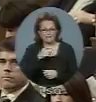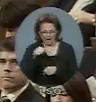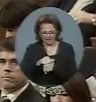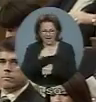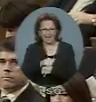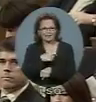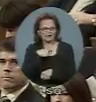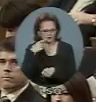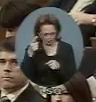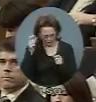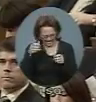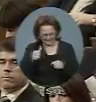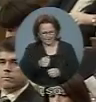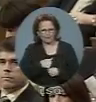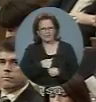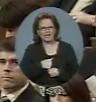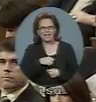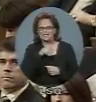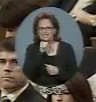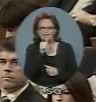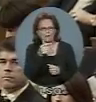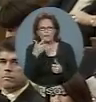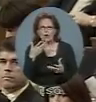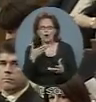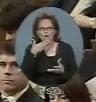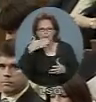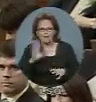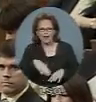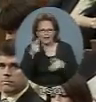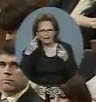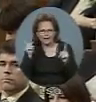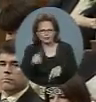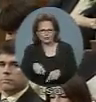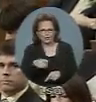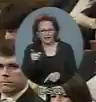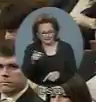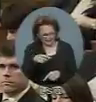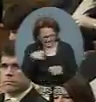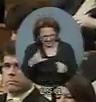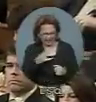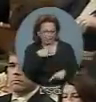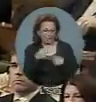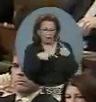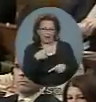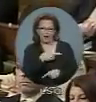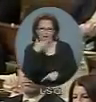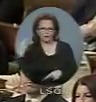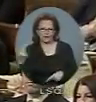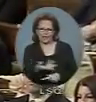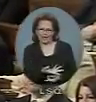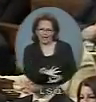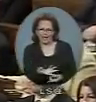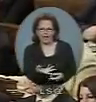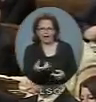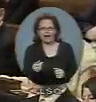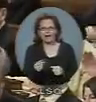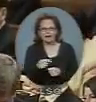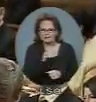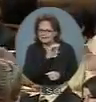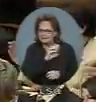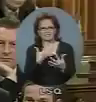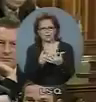these allegations were made recklessly, they were made without information, and the Leader of the Opposition should apologize to the